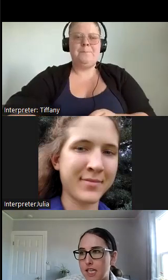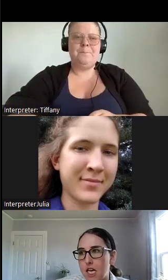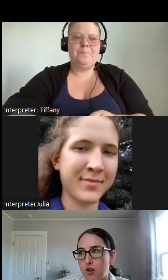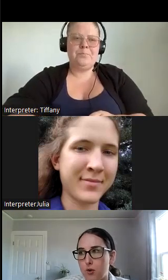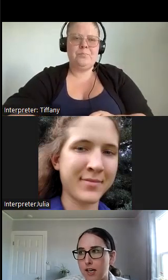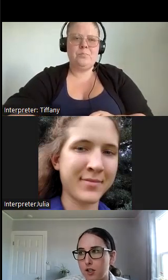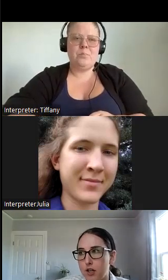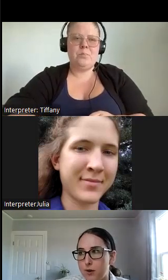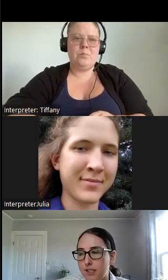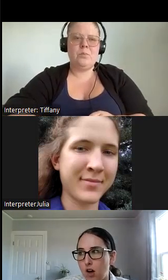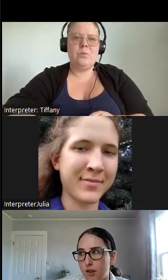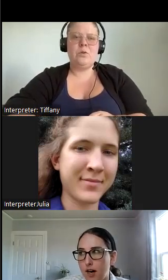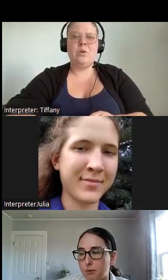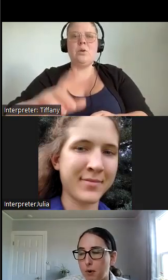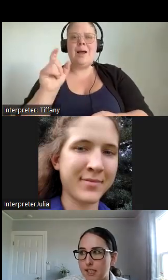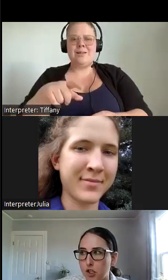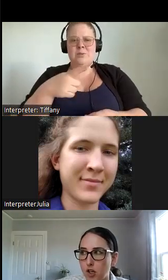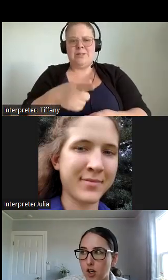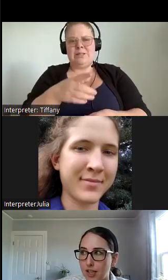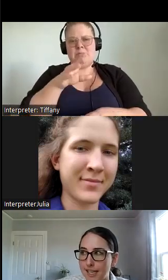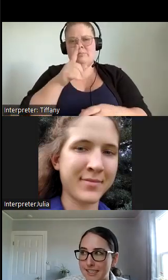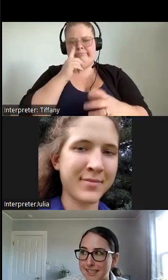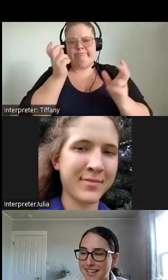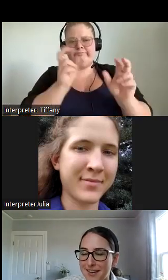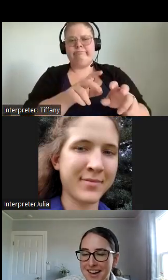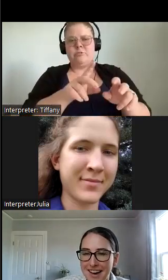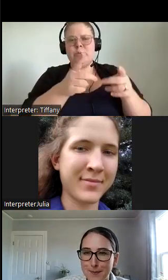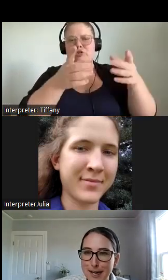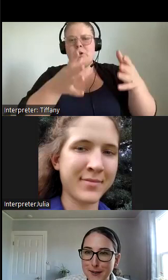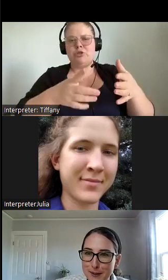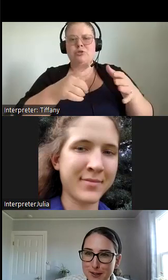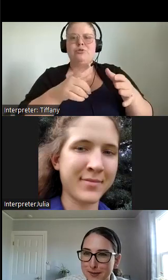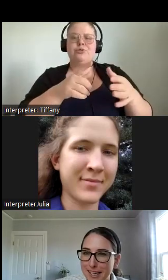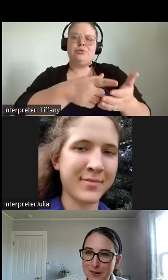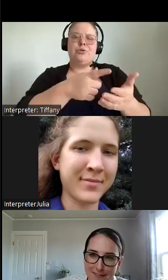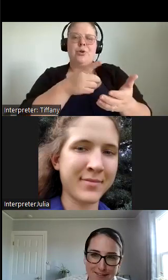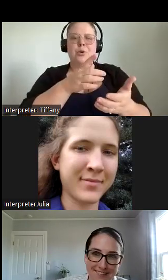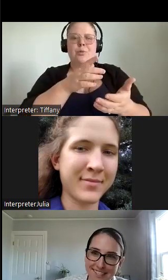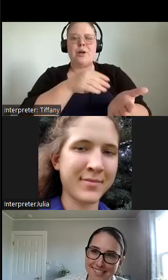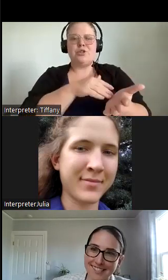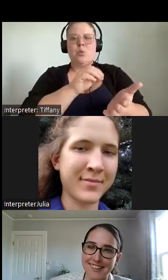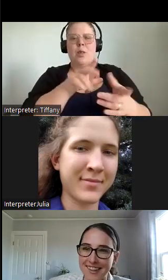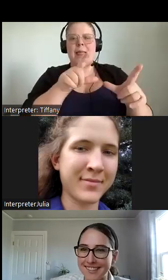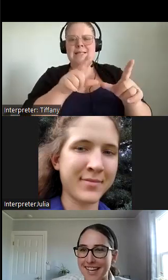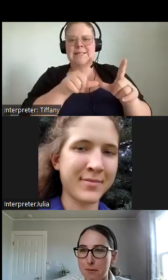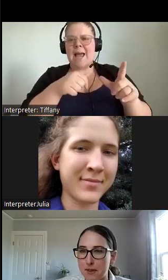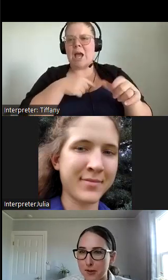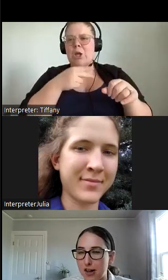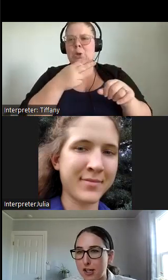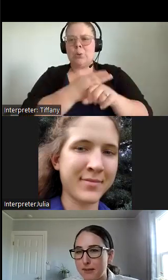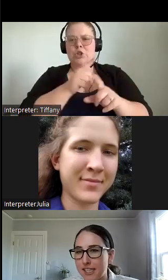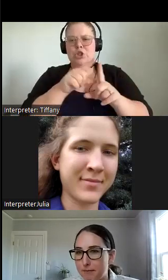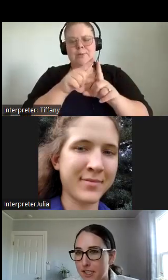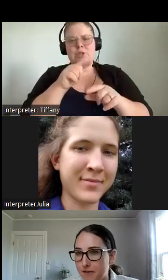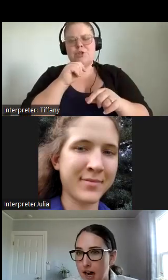be vested in a director who is an authorized practitioner or licensee. I use those terms and I don't have the definitions on this slide, but those